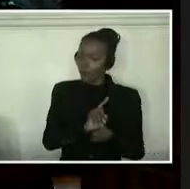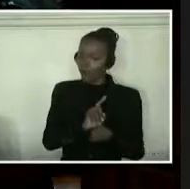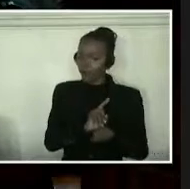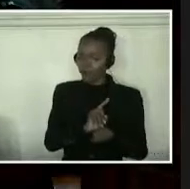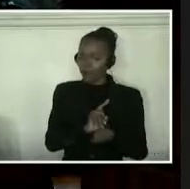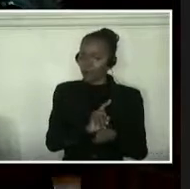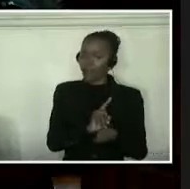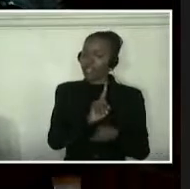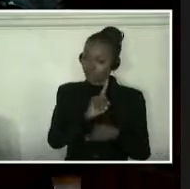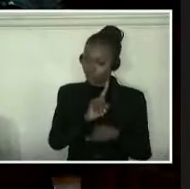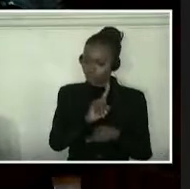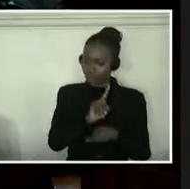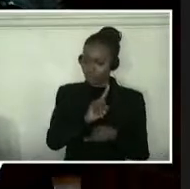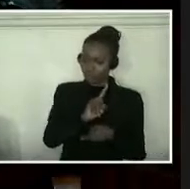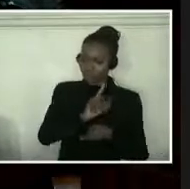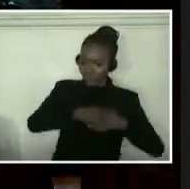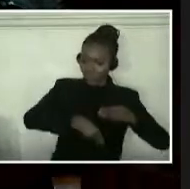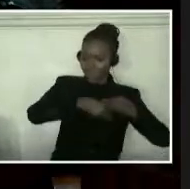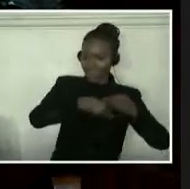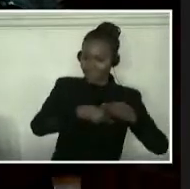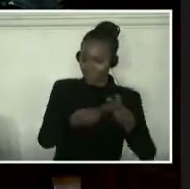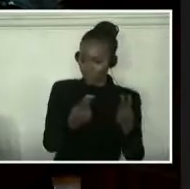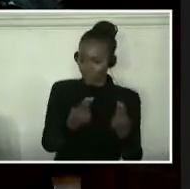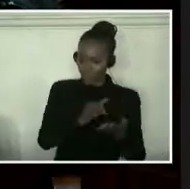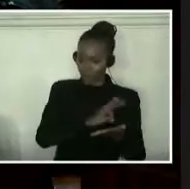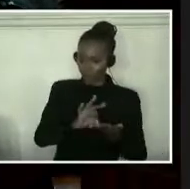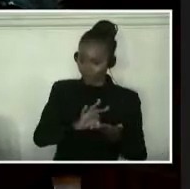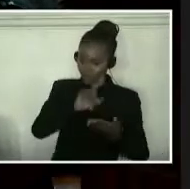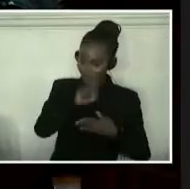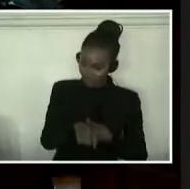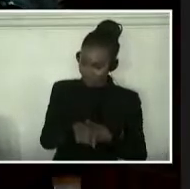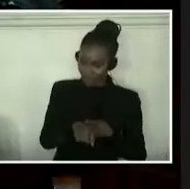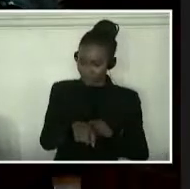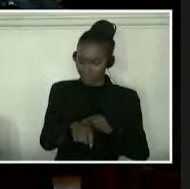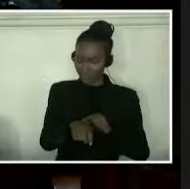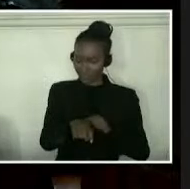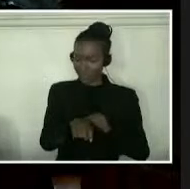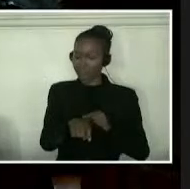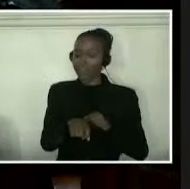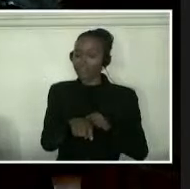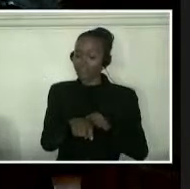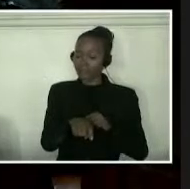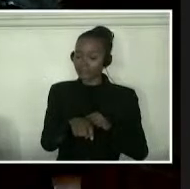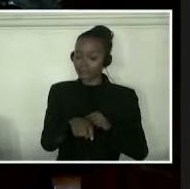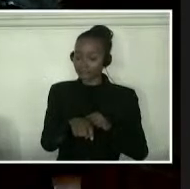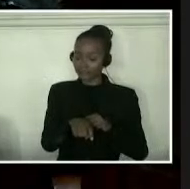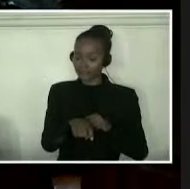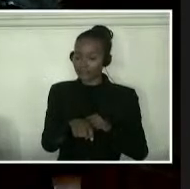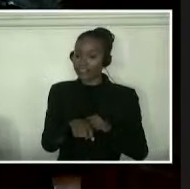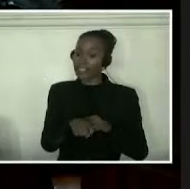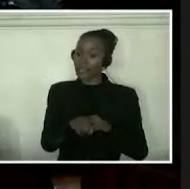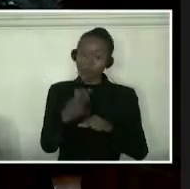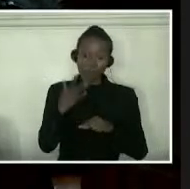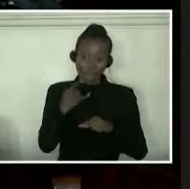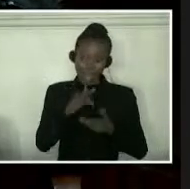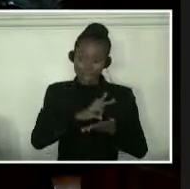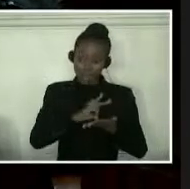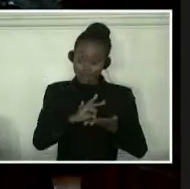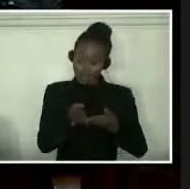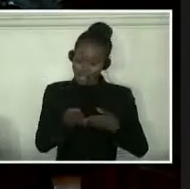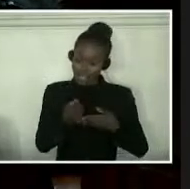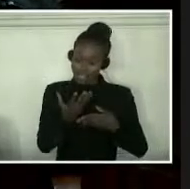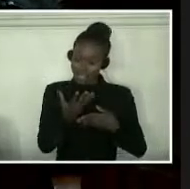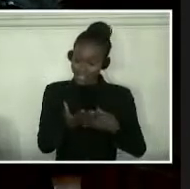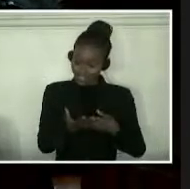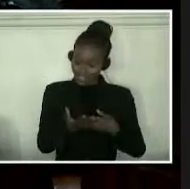to put in new contracts in place it must have been noted that the moment these were awarded they were taken